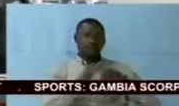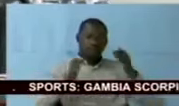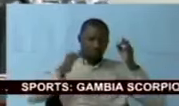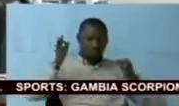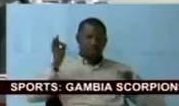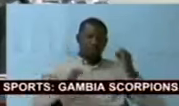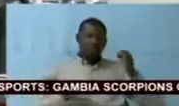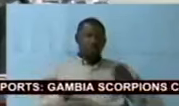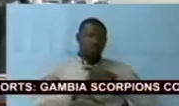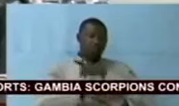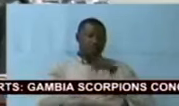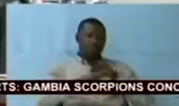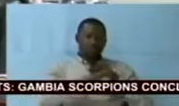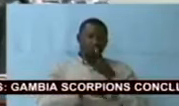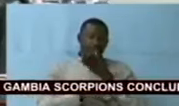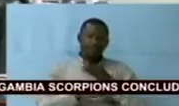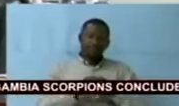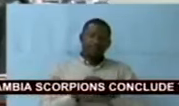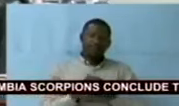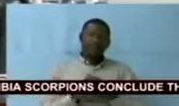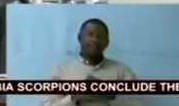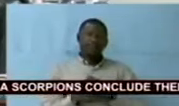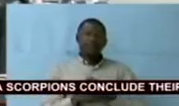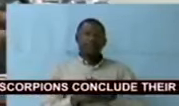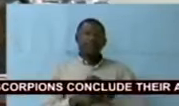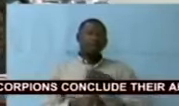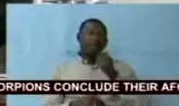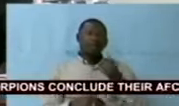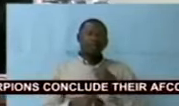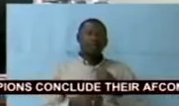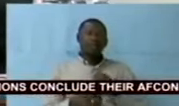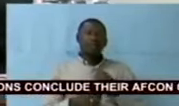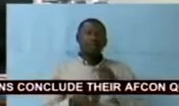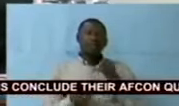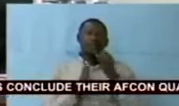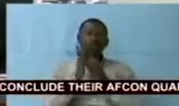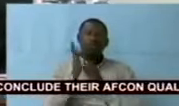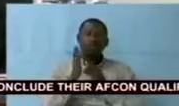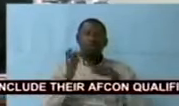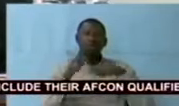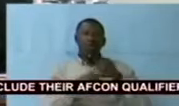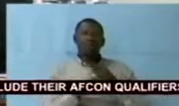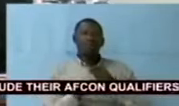And the case of my Fati also.